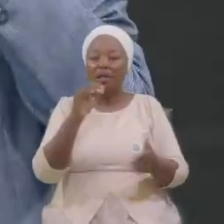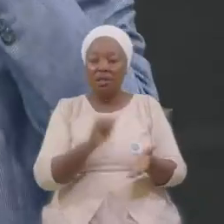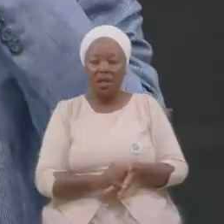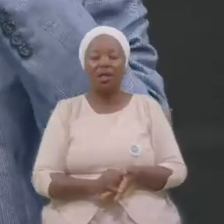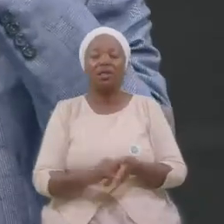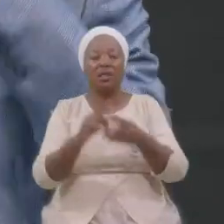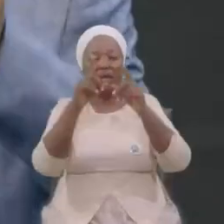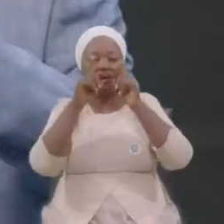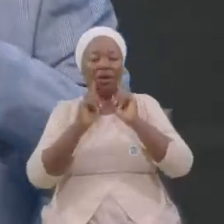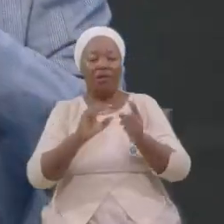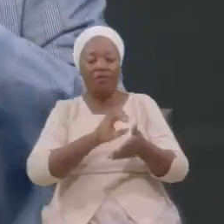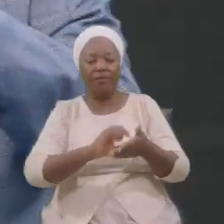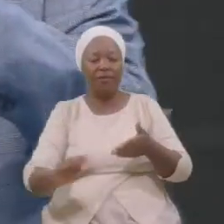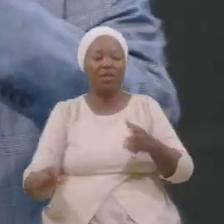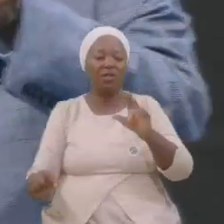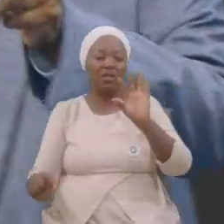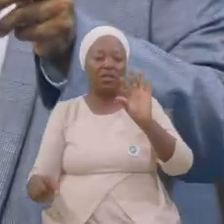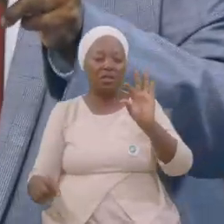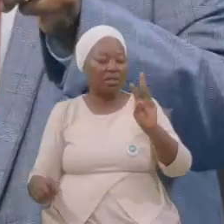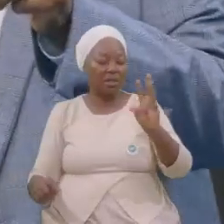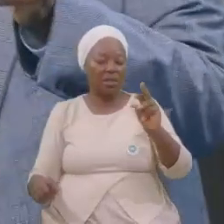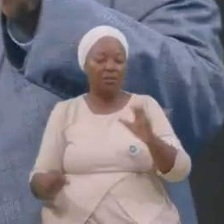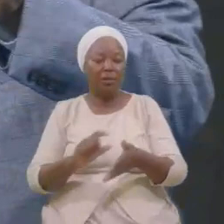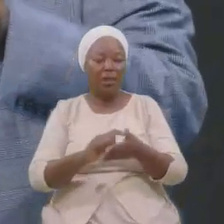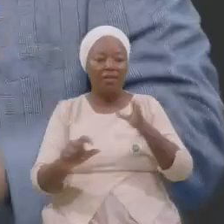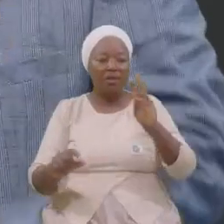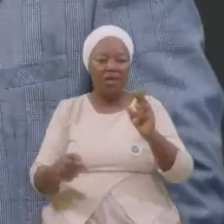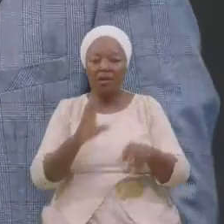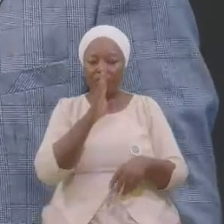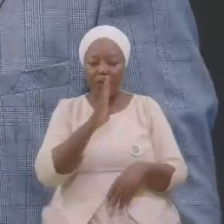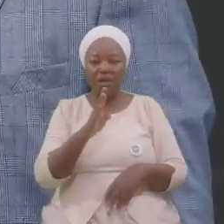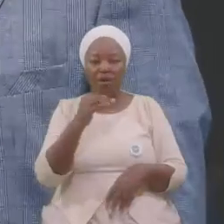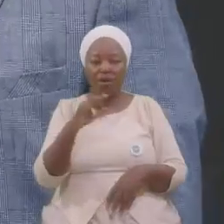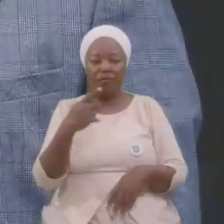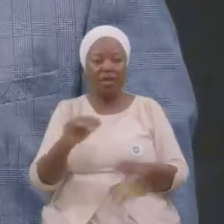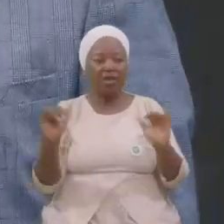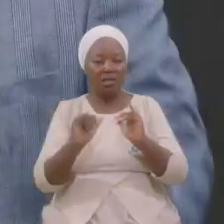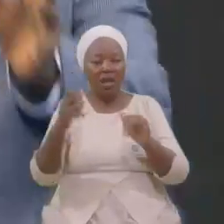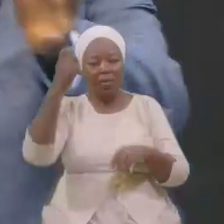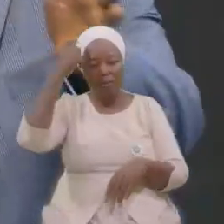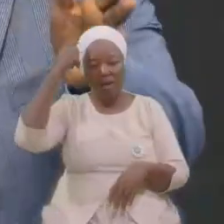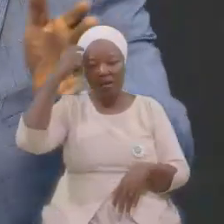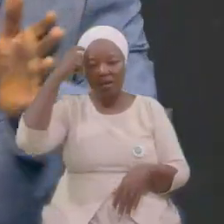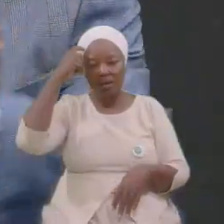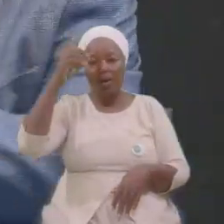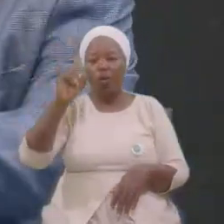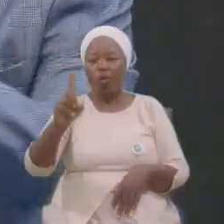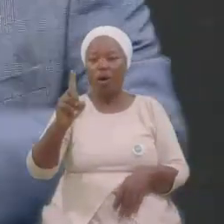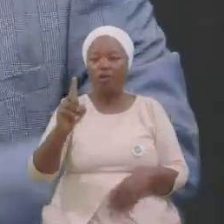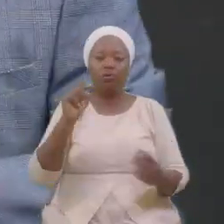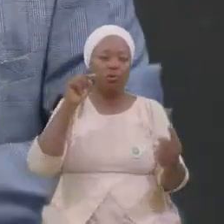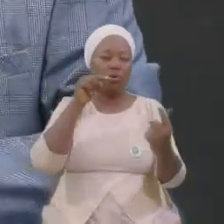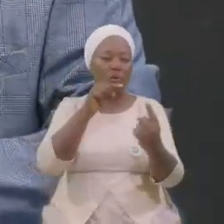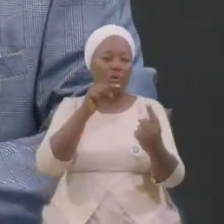Verse 16, in verse 16, be of the same mind one